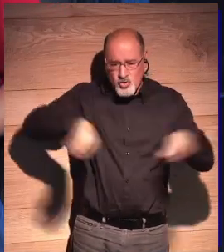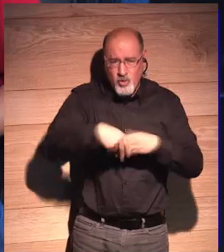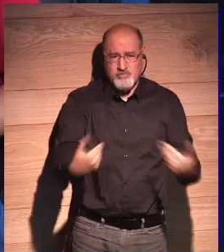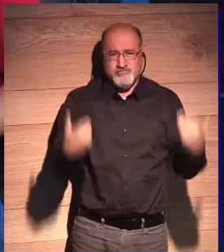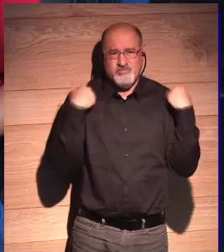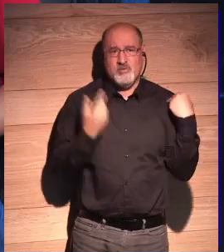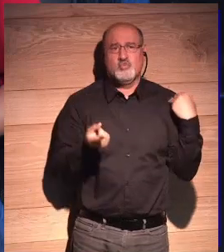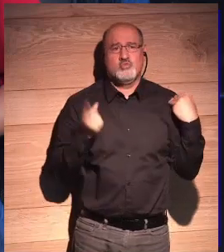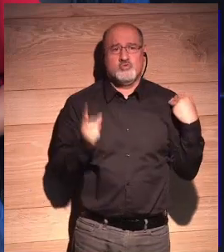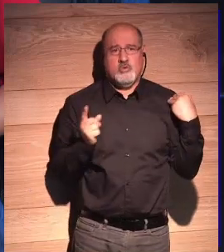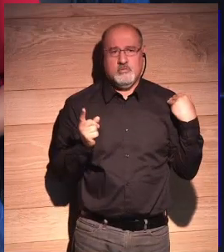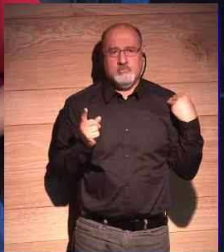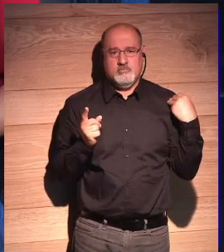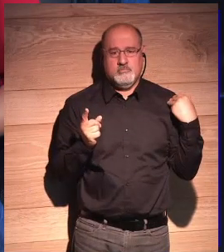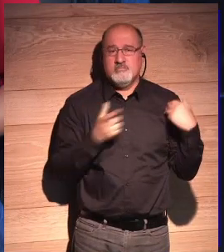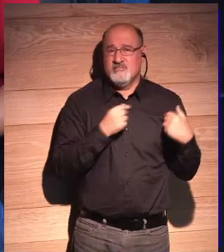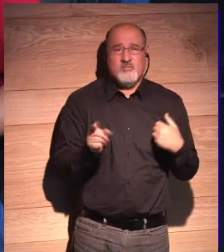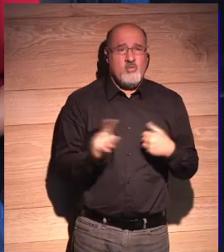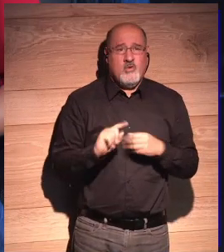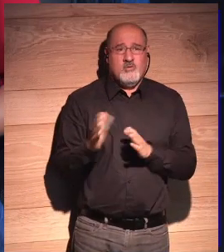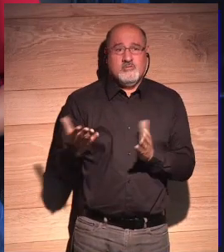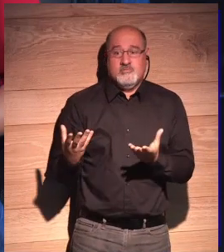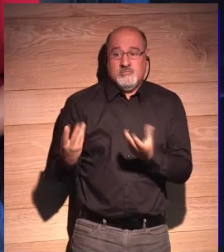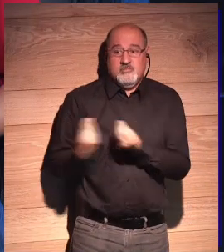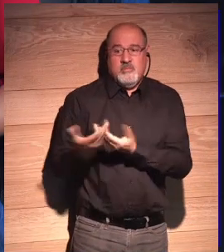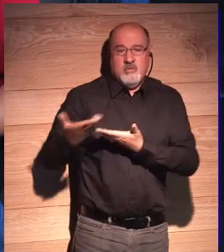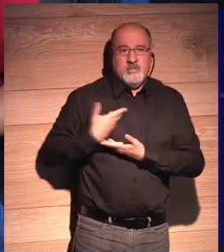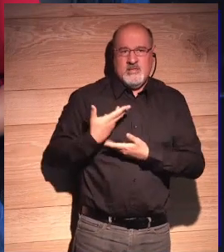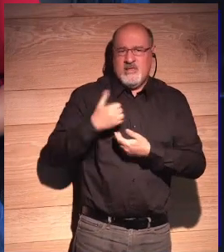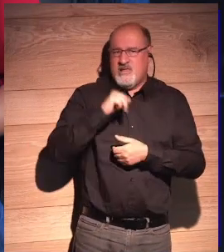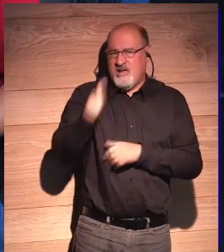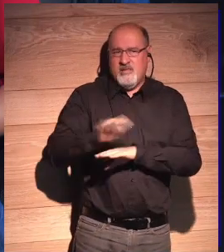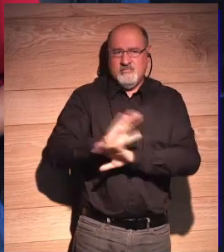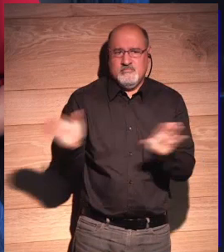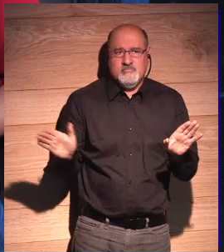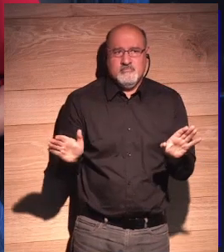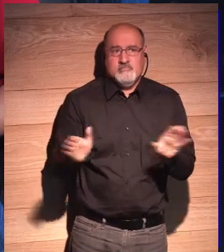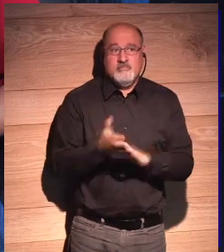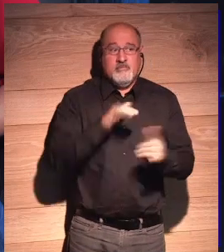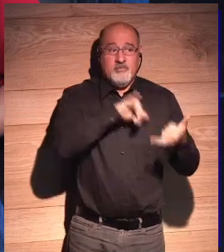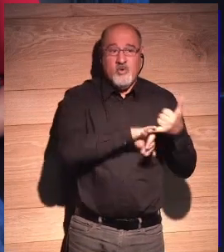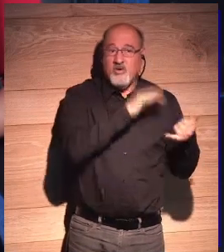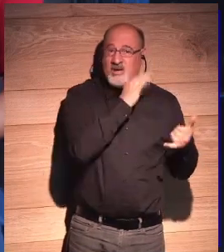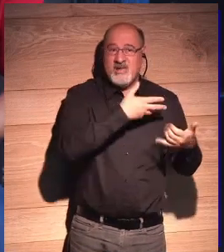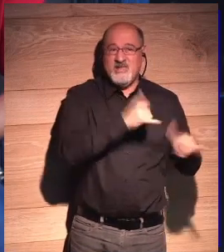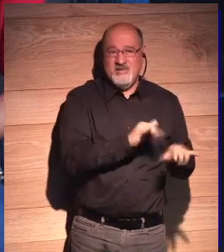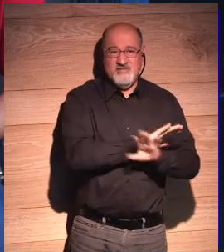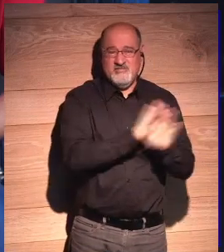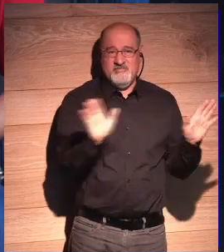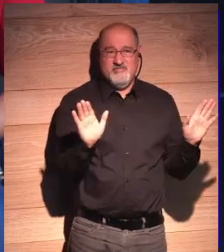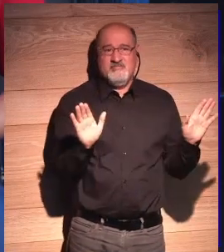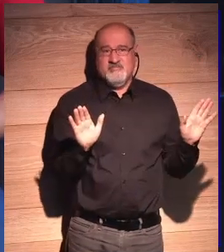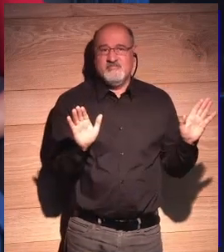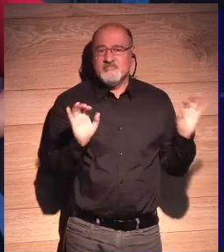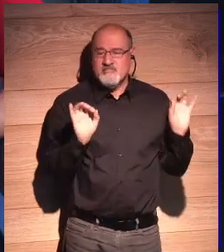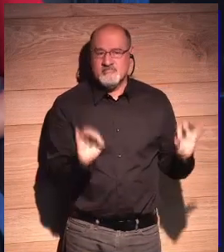like if, you know, like I think I once let my wife black in a little area in the background